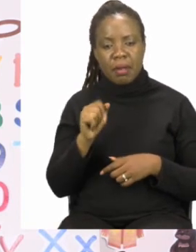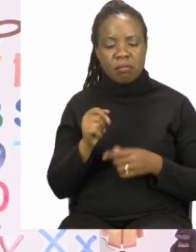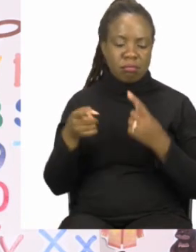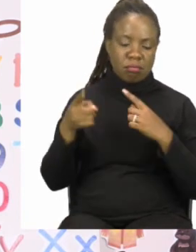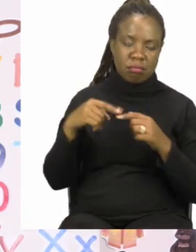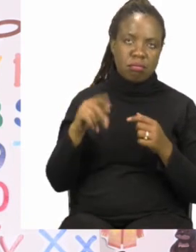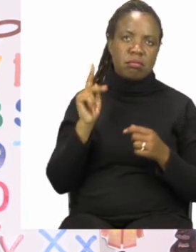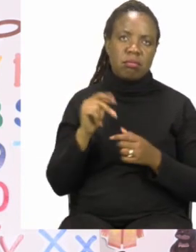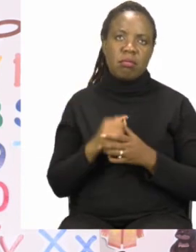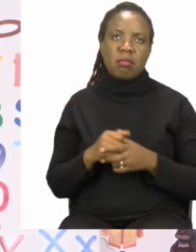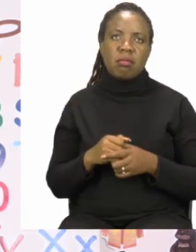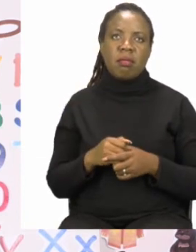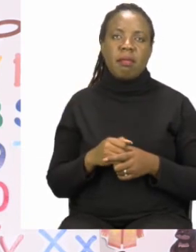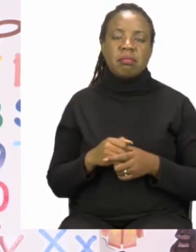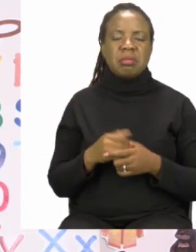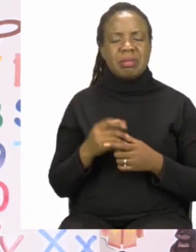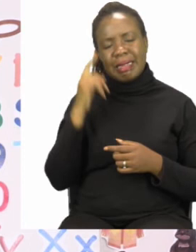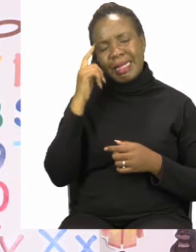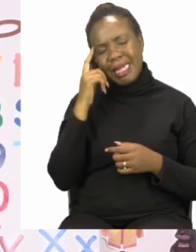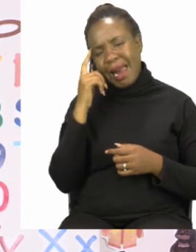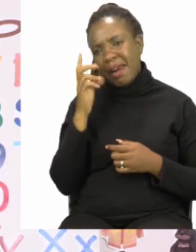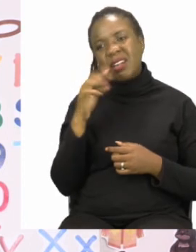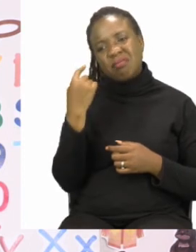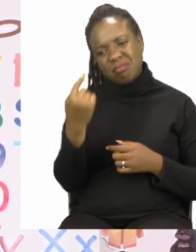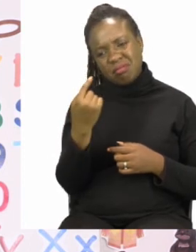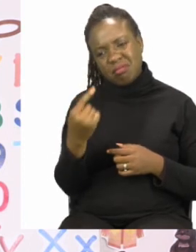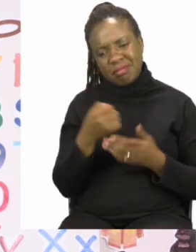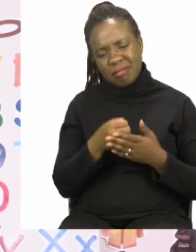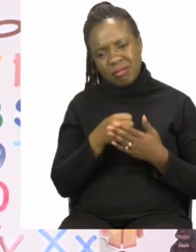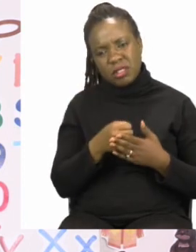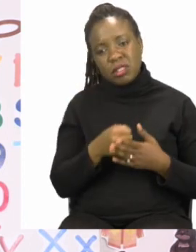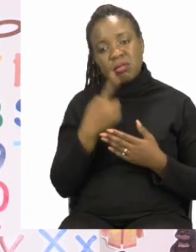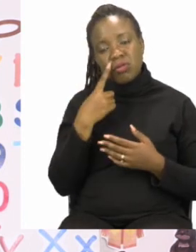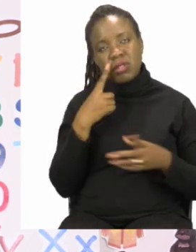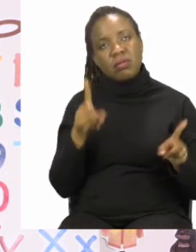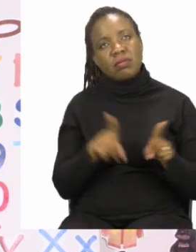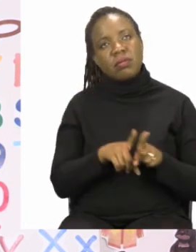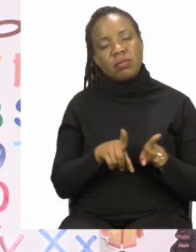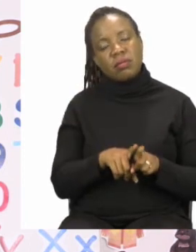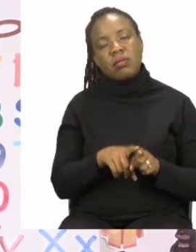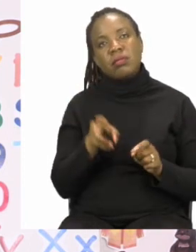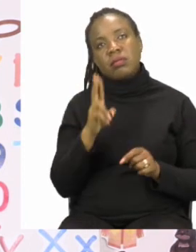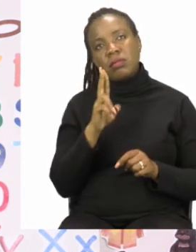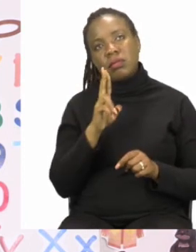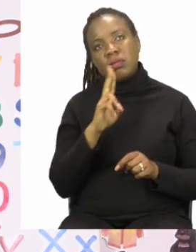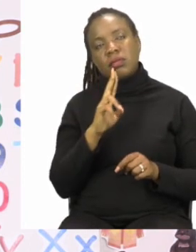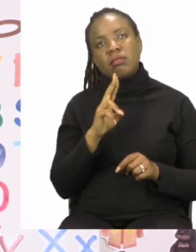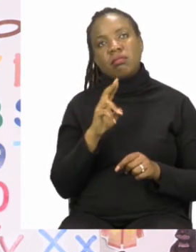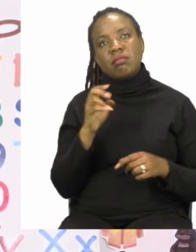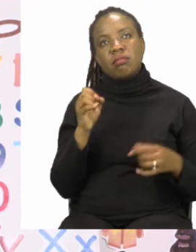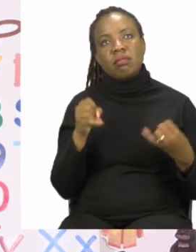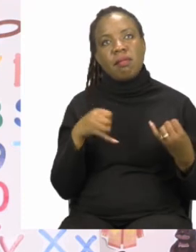by yourself again to see if we get the same answer. Have fun, and I'll see you when we're